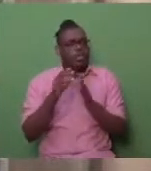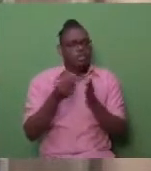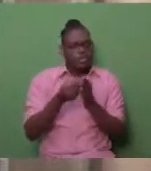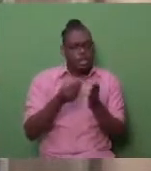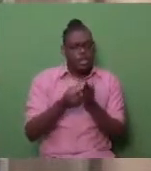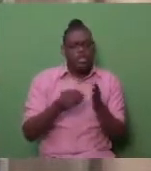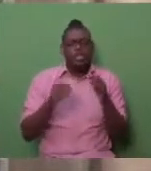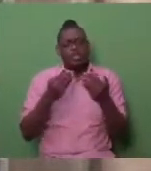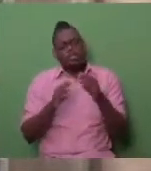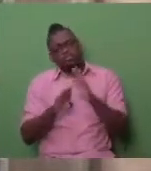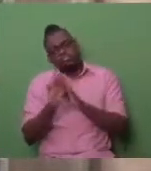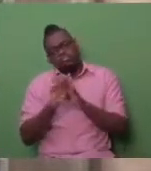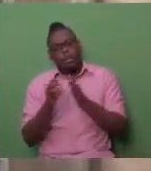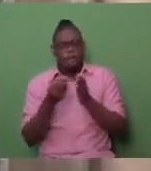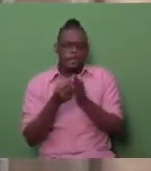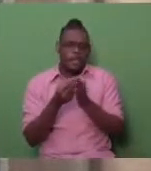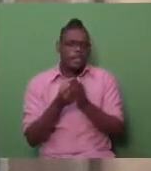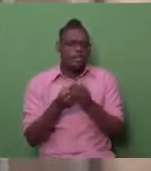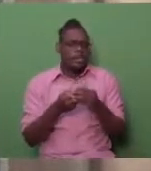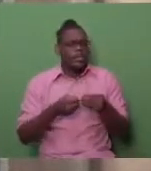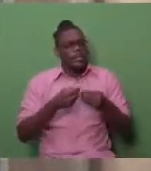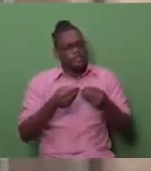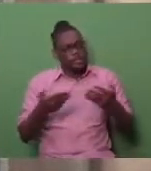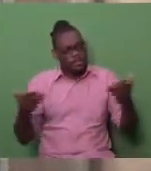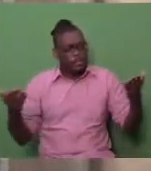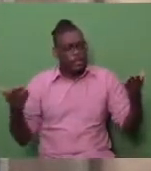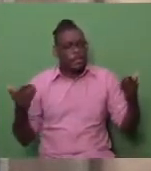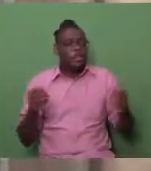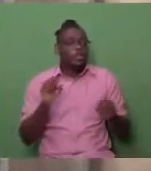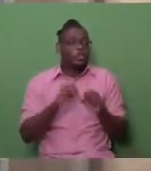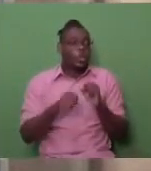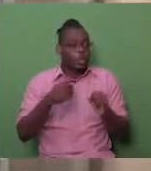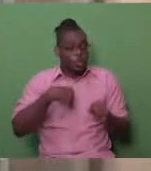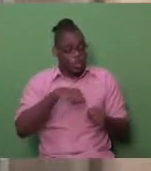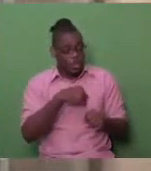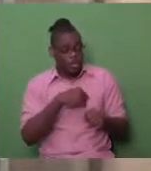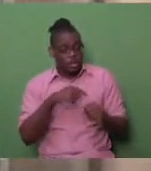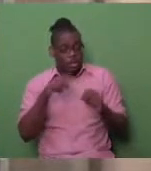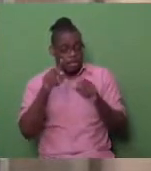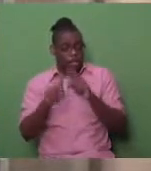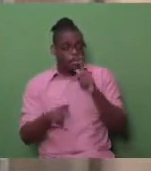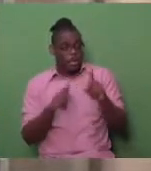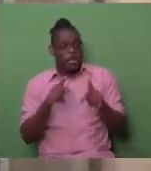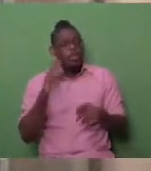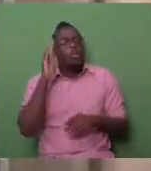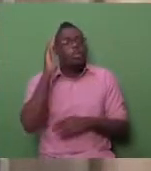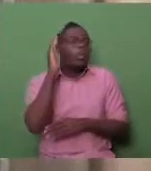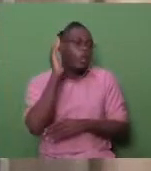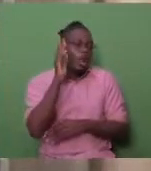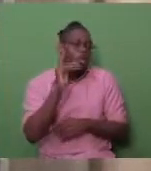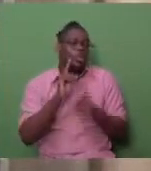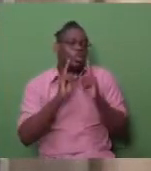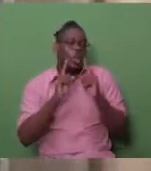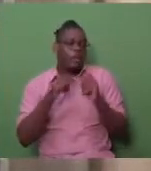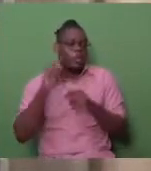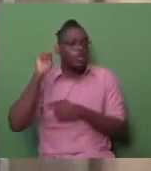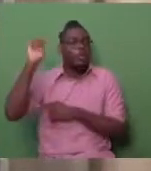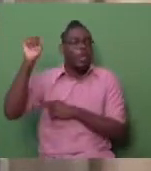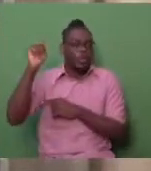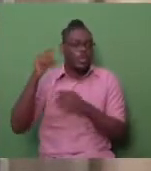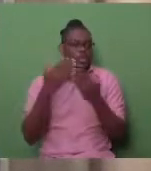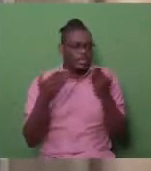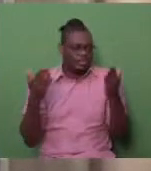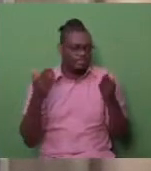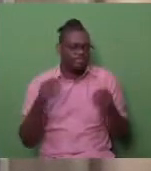person shadowing Tobago matters, will go into more details about those. So ma'am, I come now. I have spent some